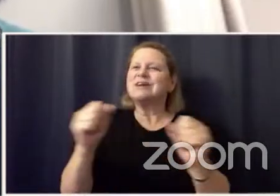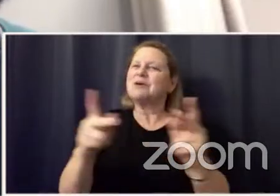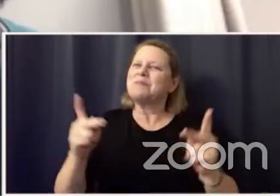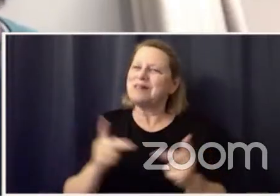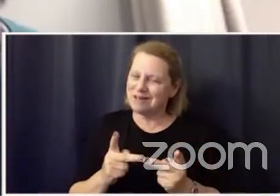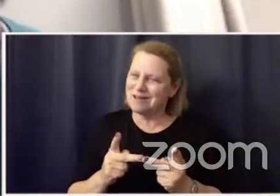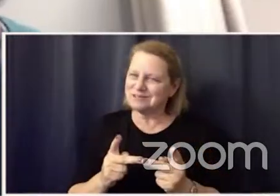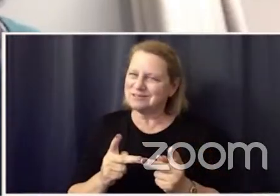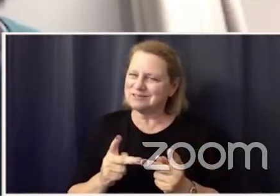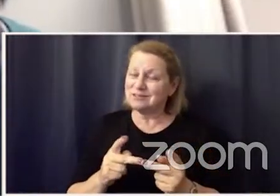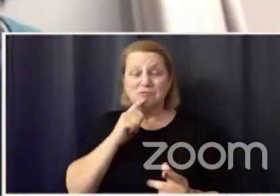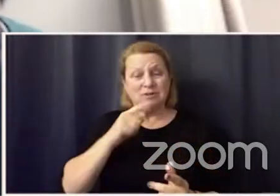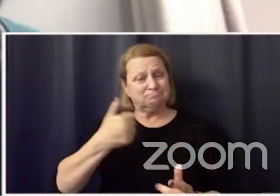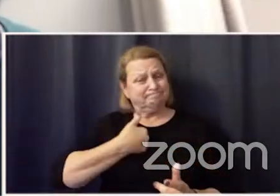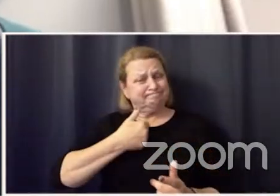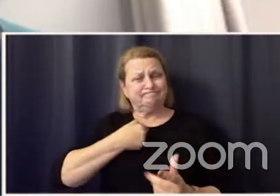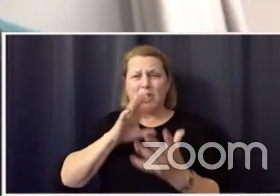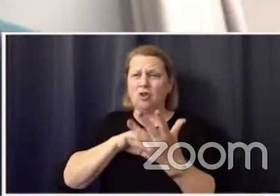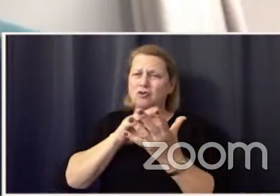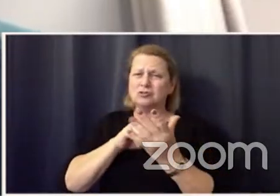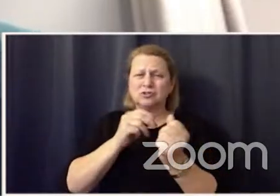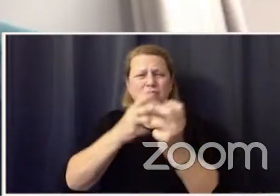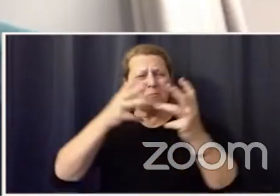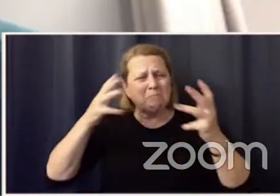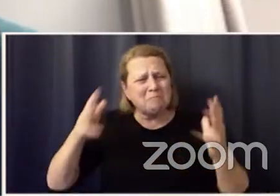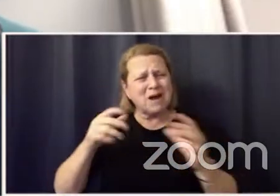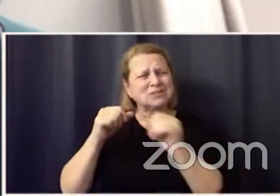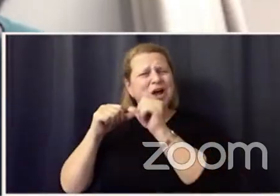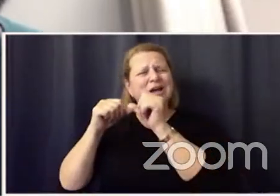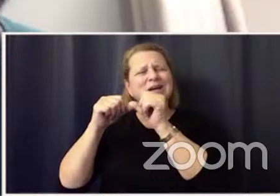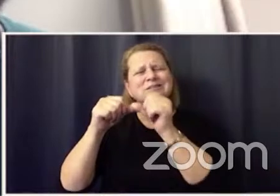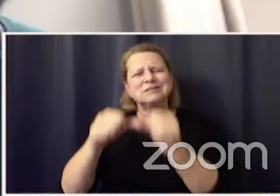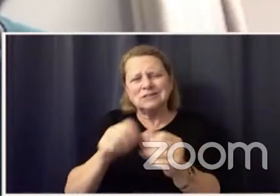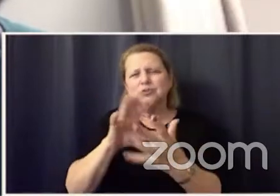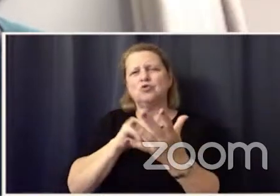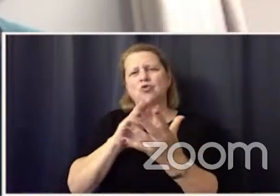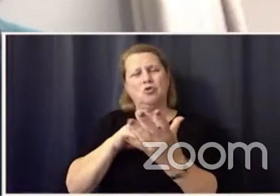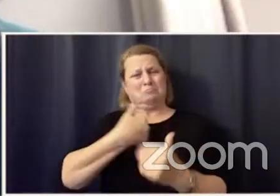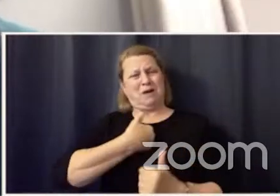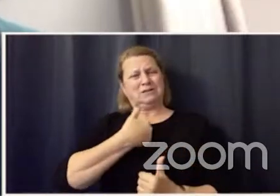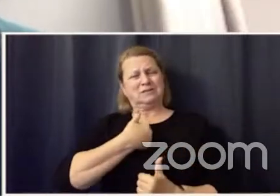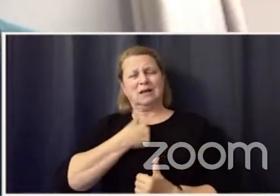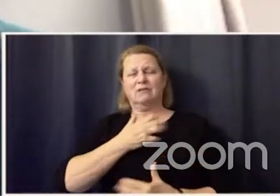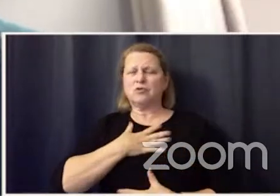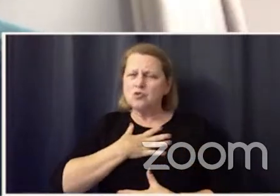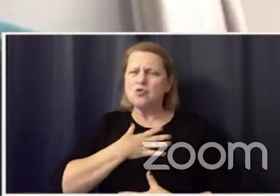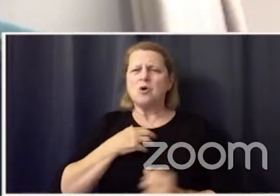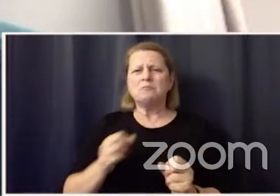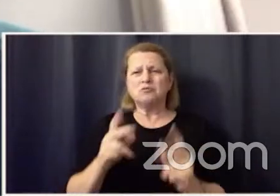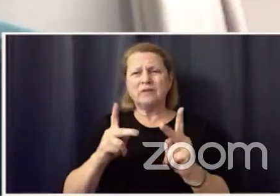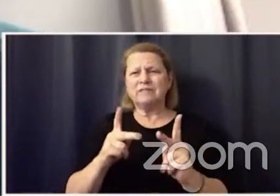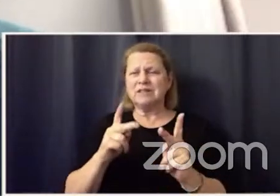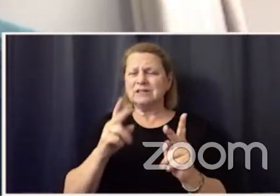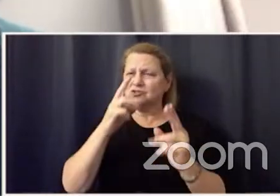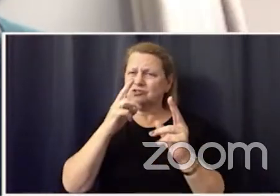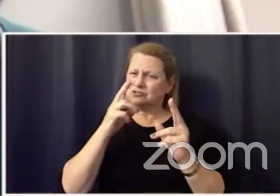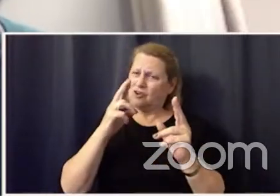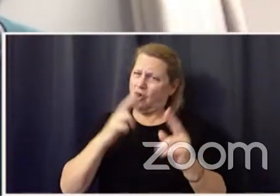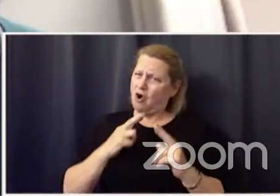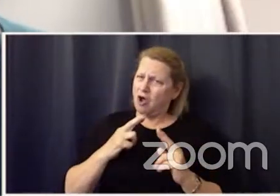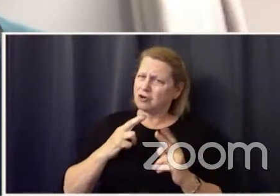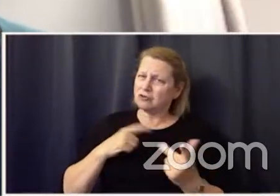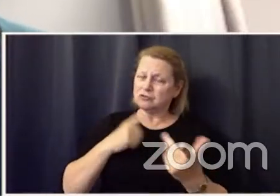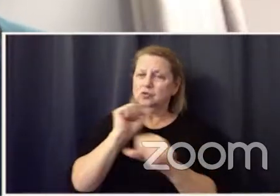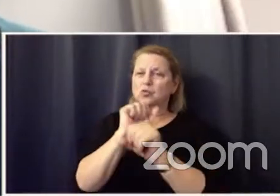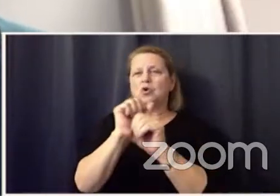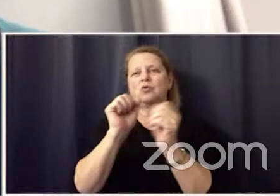I've learned so much and continuing to learn so much from this process, and it's my absolute privilege and honor and pleasure to be working